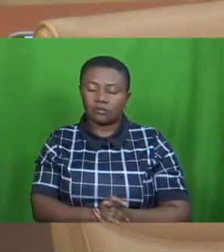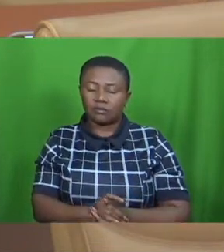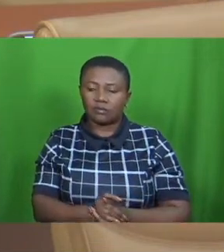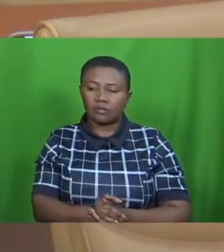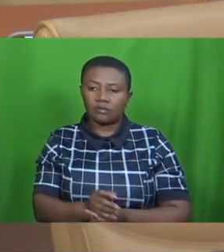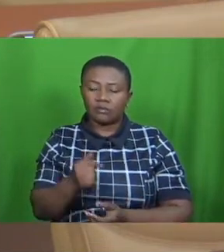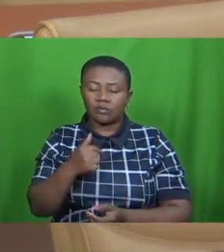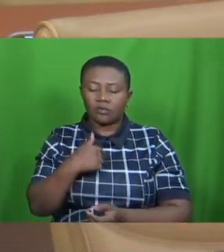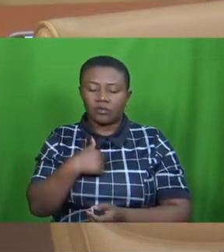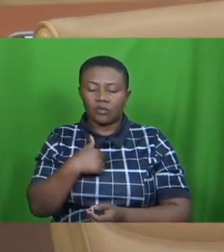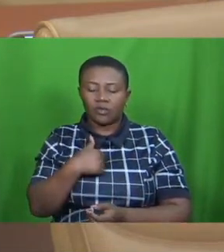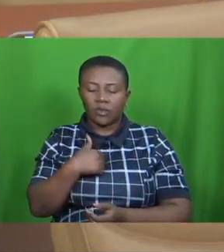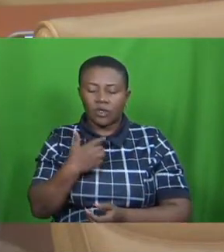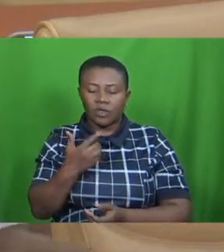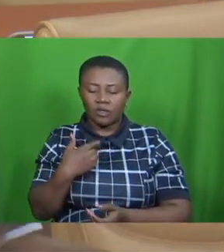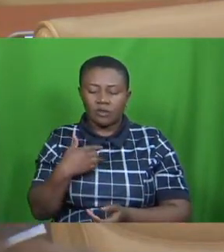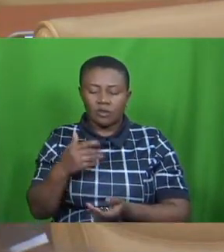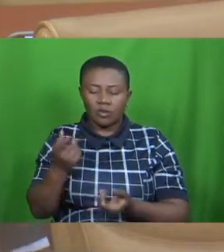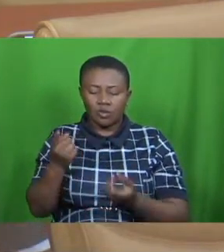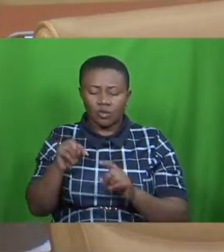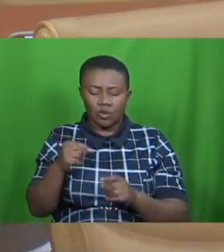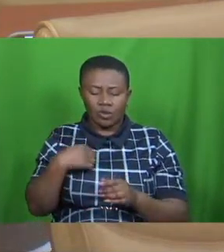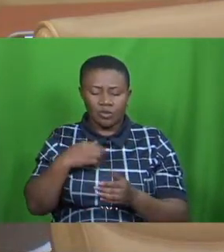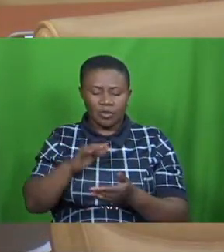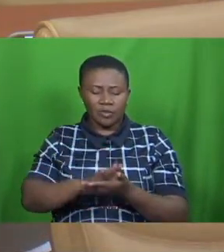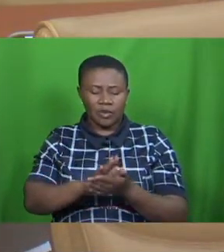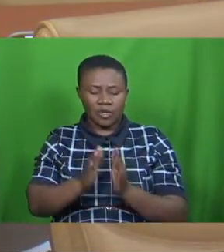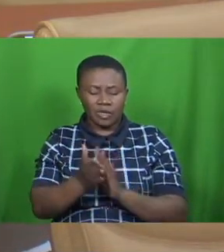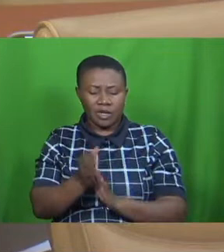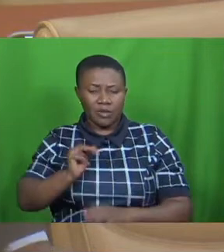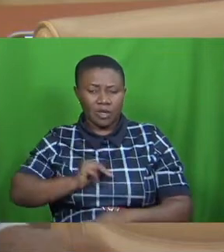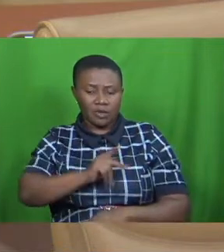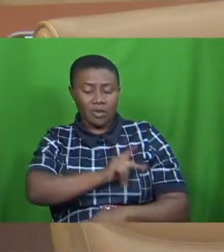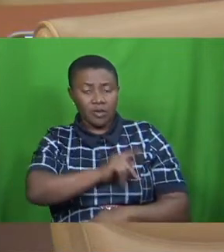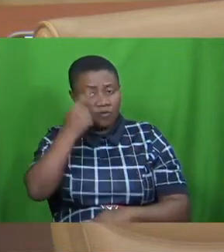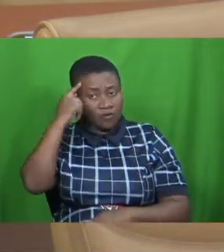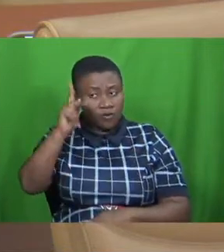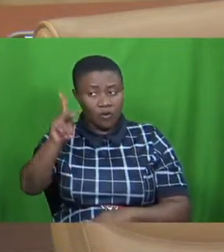him when I became a Member of Parliament for Ketunok in